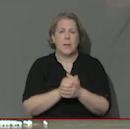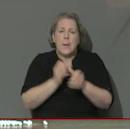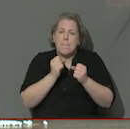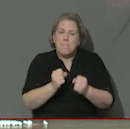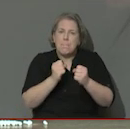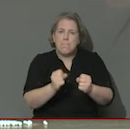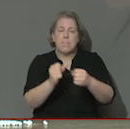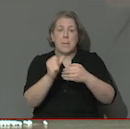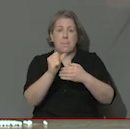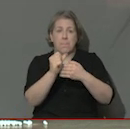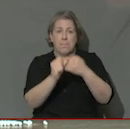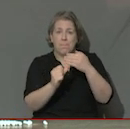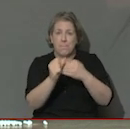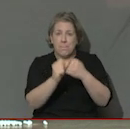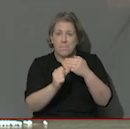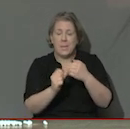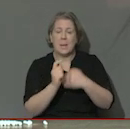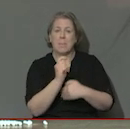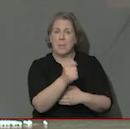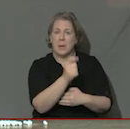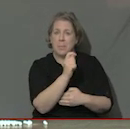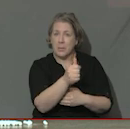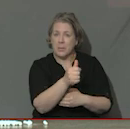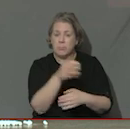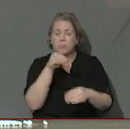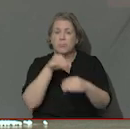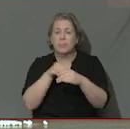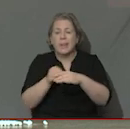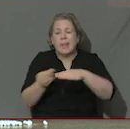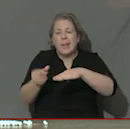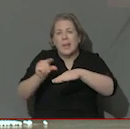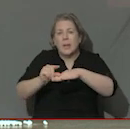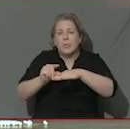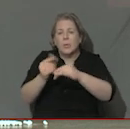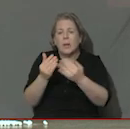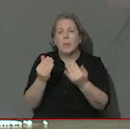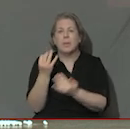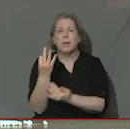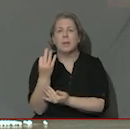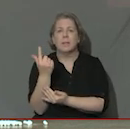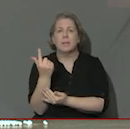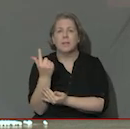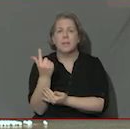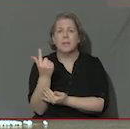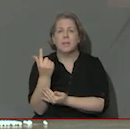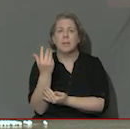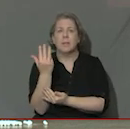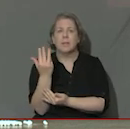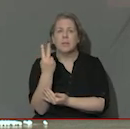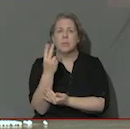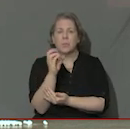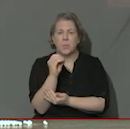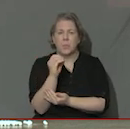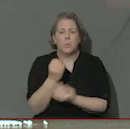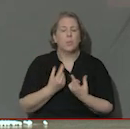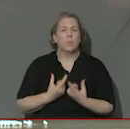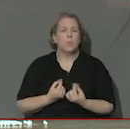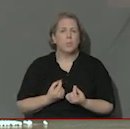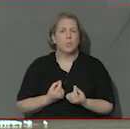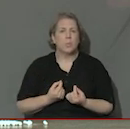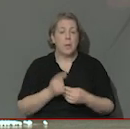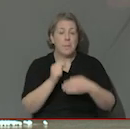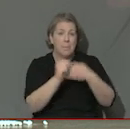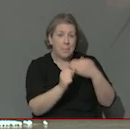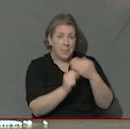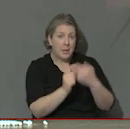monthly repayments, including interest, worth 37,920. So what's the first thing we do? That's a monthly